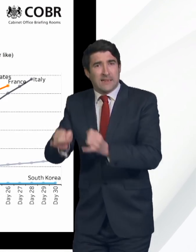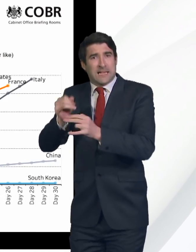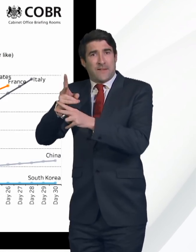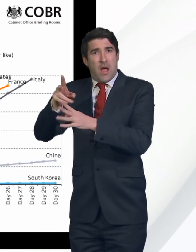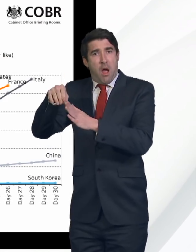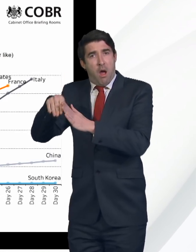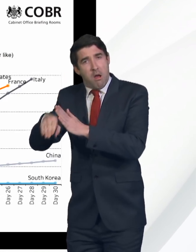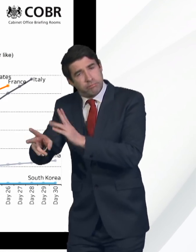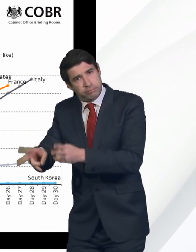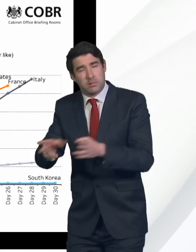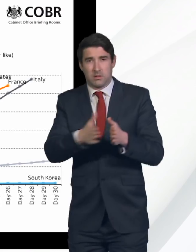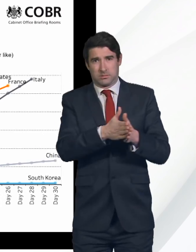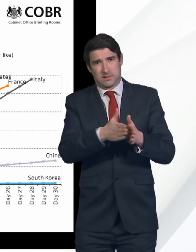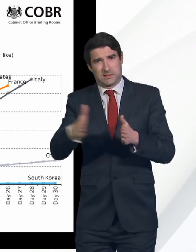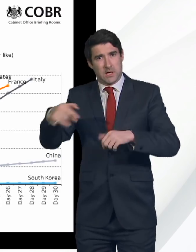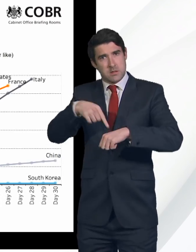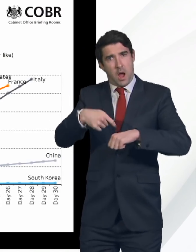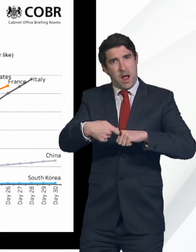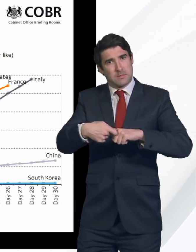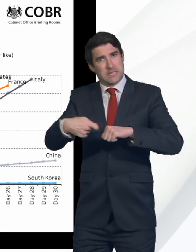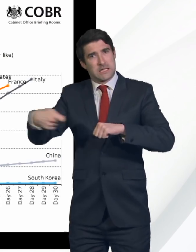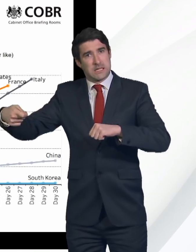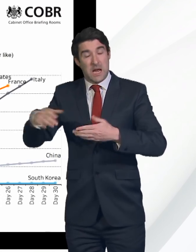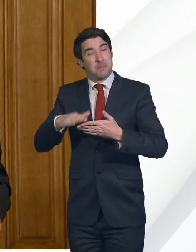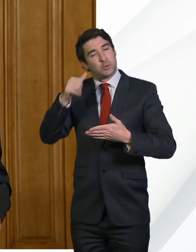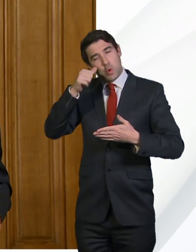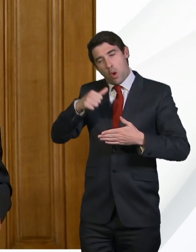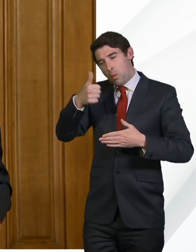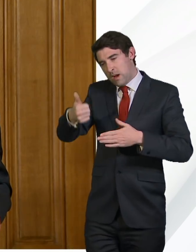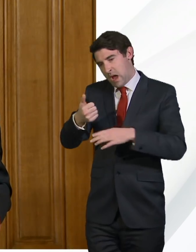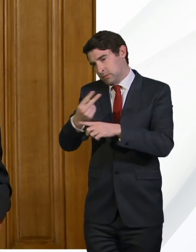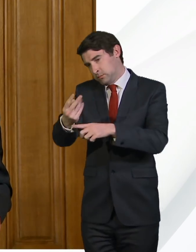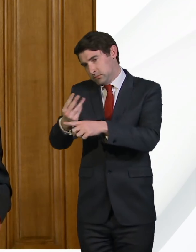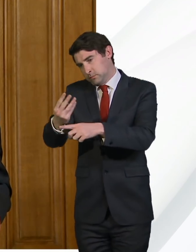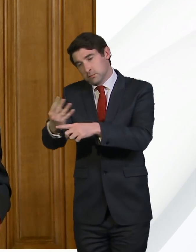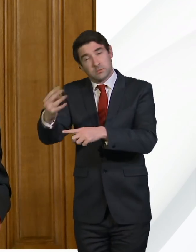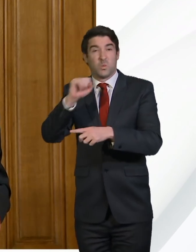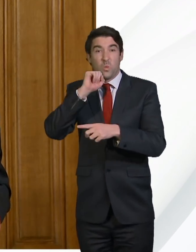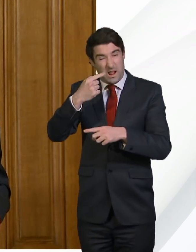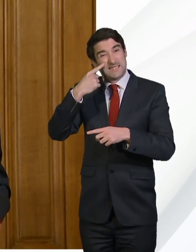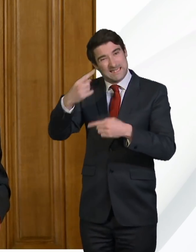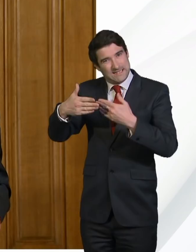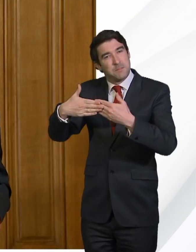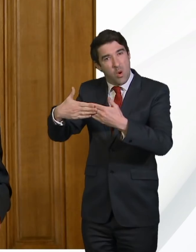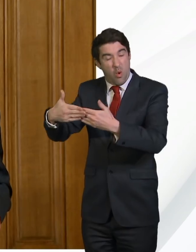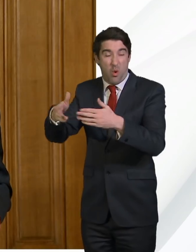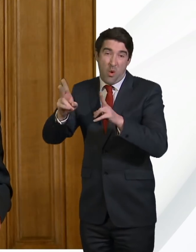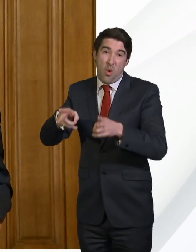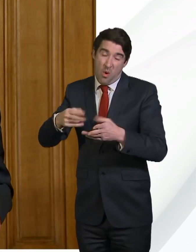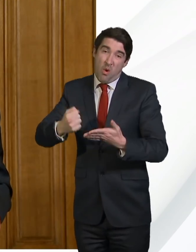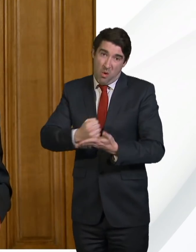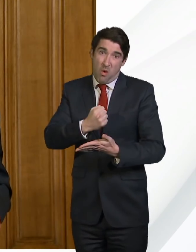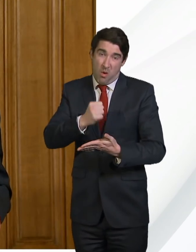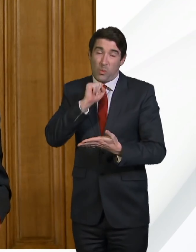follow the others. So the message is clear. which is the social distancing that we're all doing,